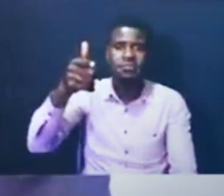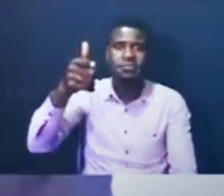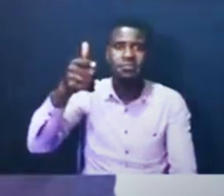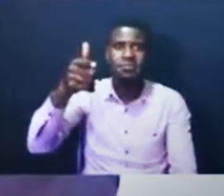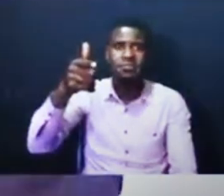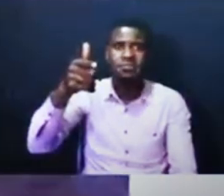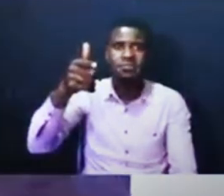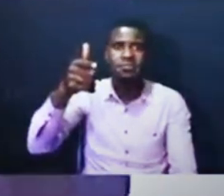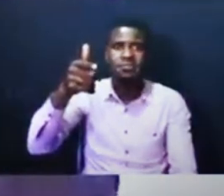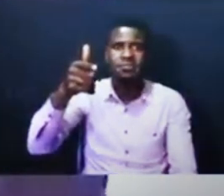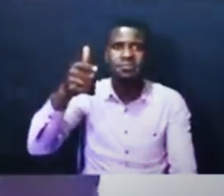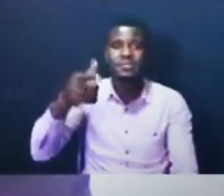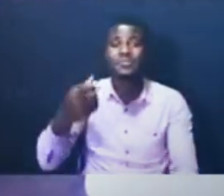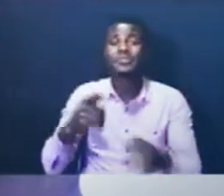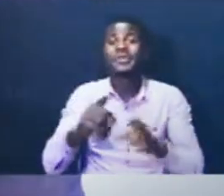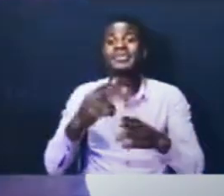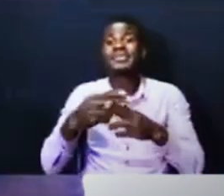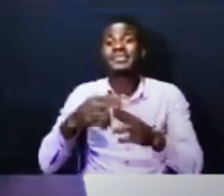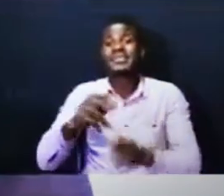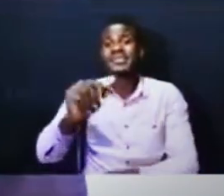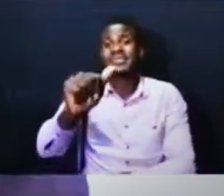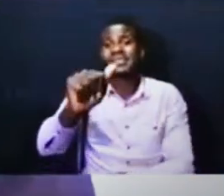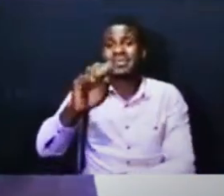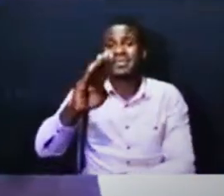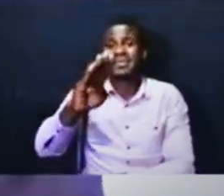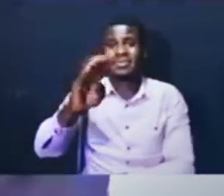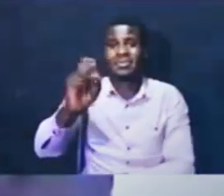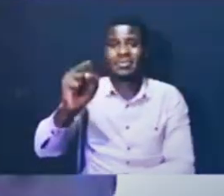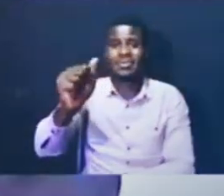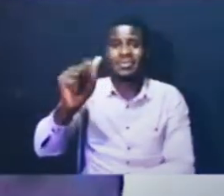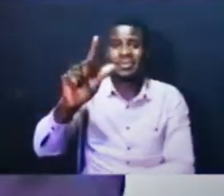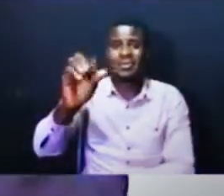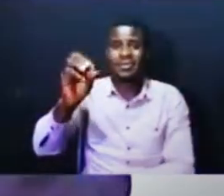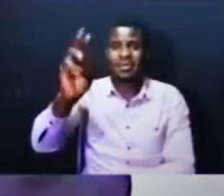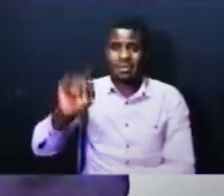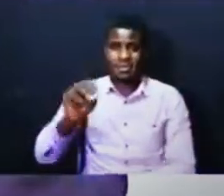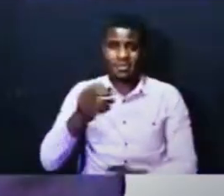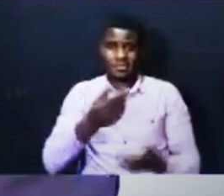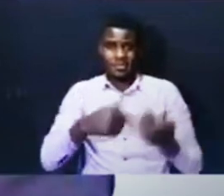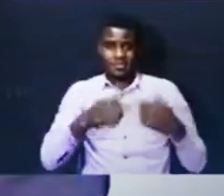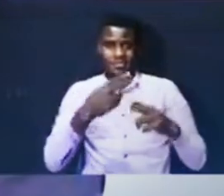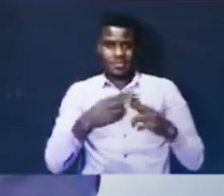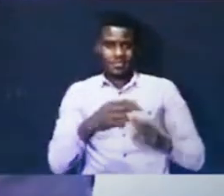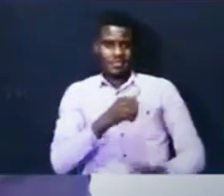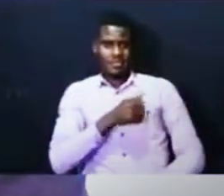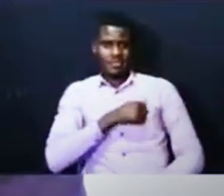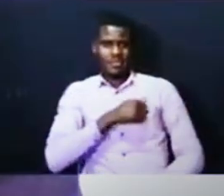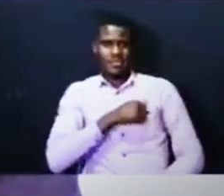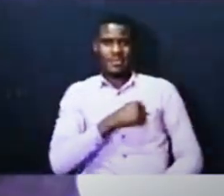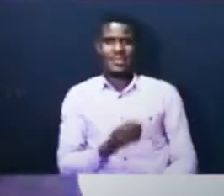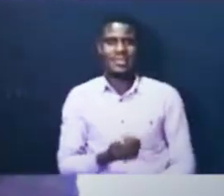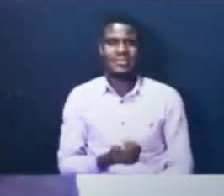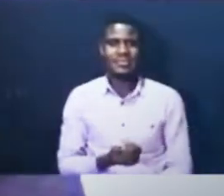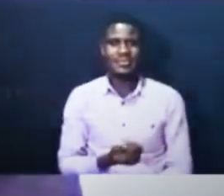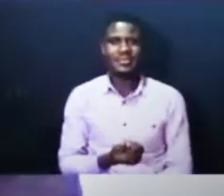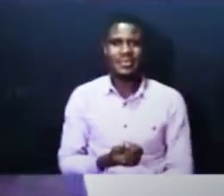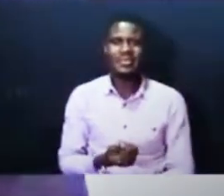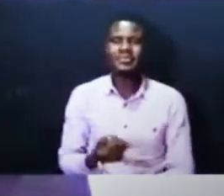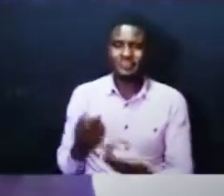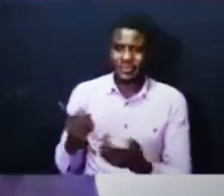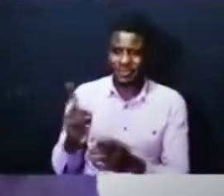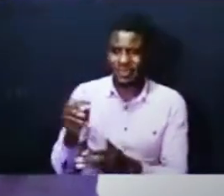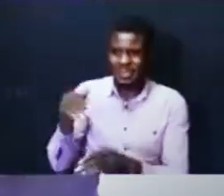later. When Absalom's sheep shearers were at Baal Hazor near the border